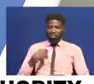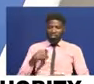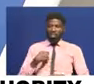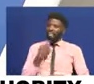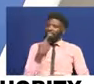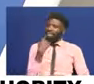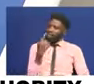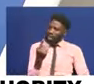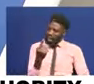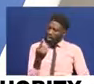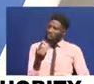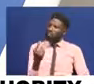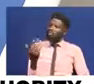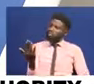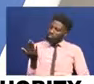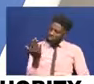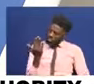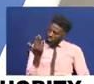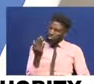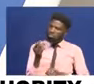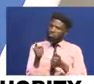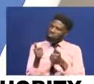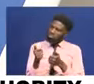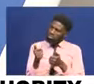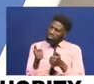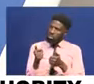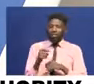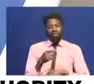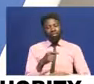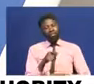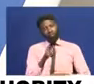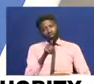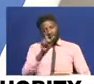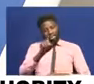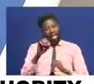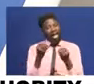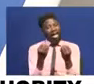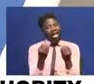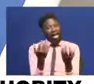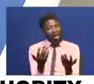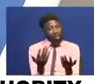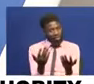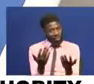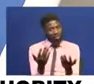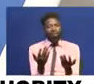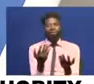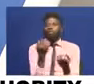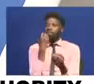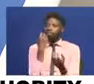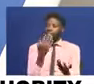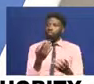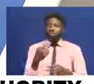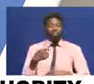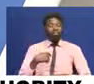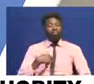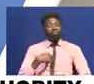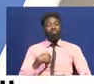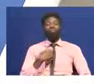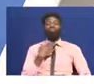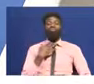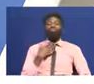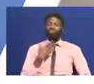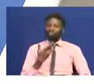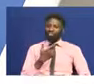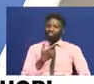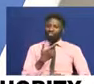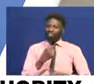is this is what I need done. Mm-hmm. And then they tell me this is the number of people that you need, bare minimum, to be able to get this done. Well, I don't want to have a bloated workforce. You're going to